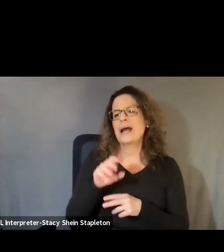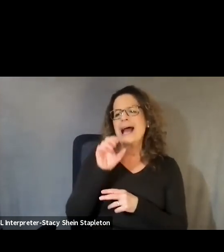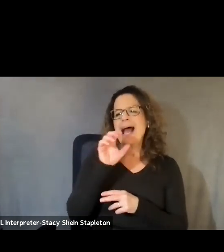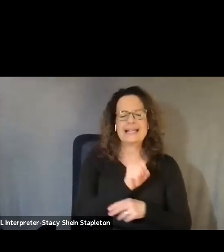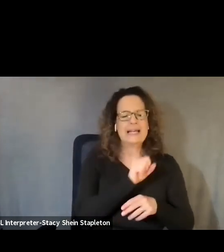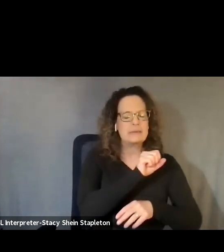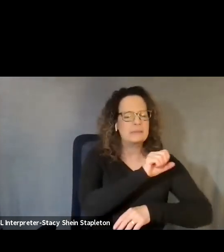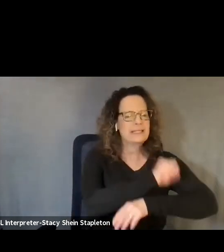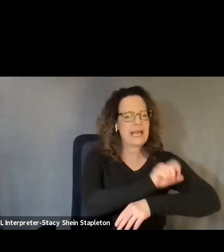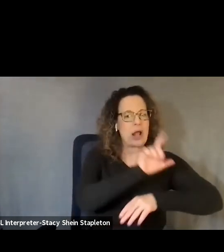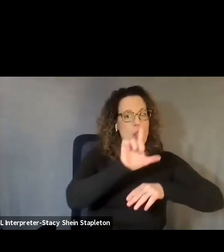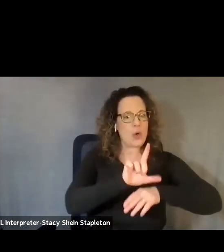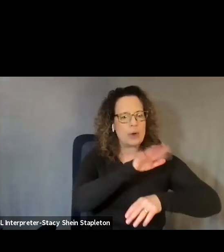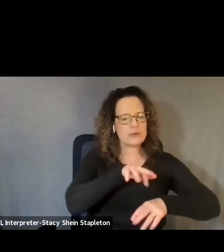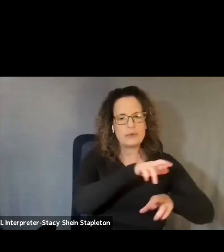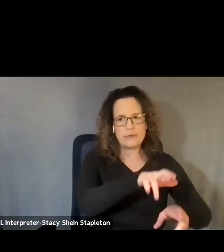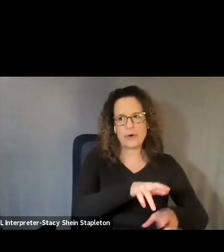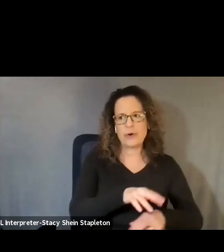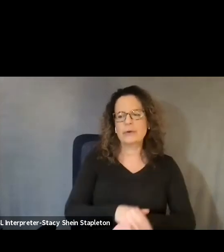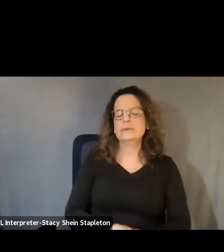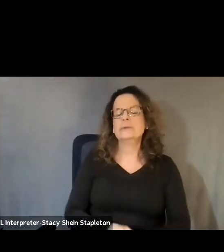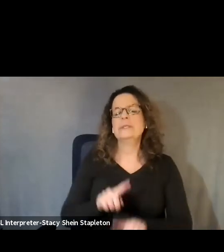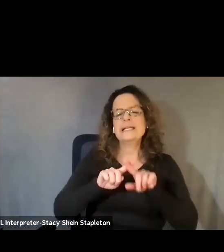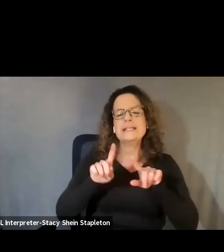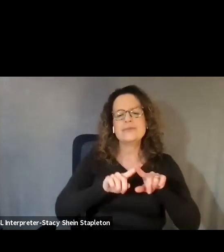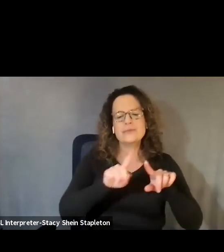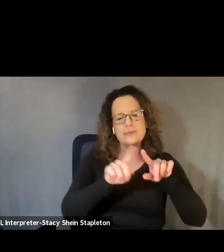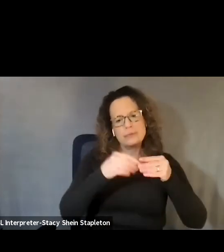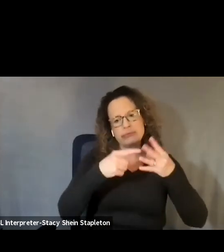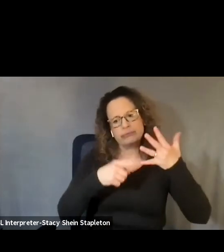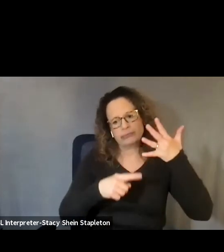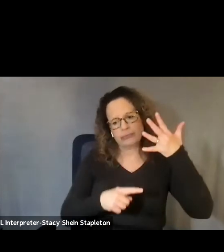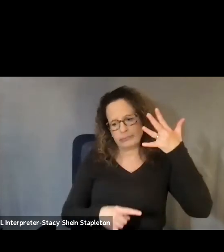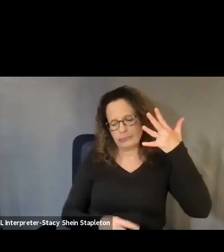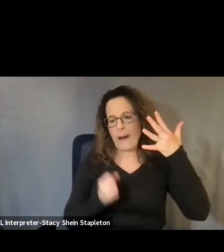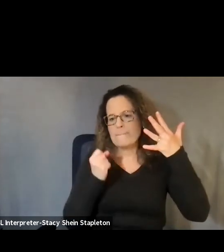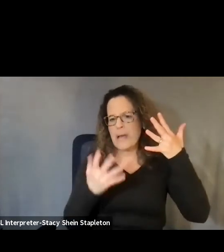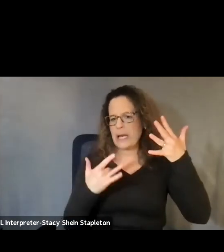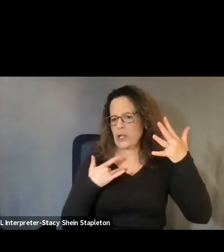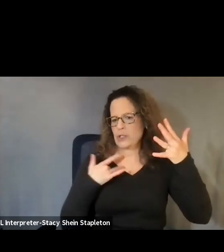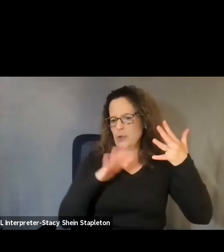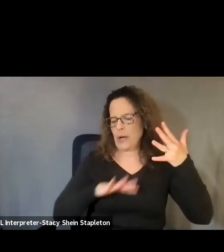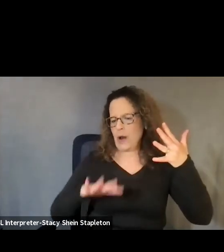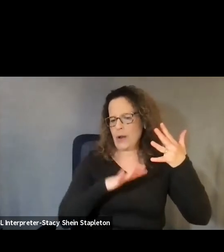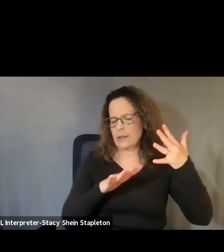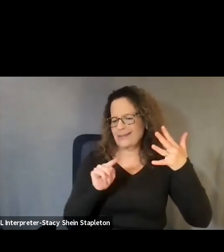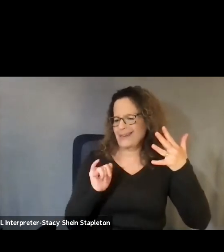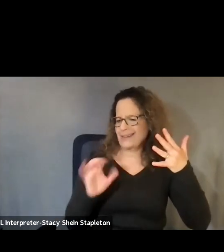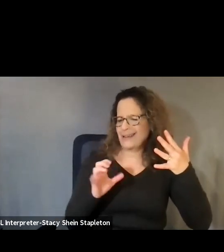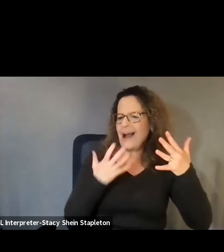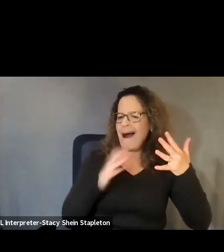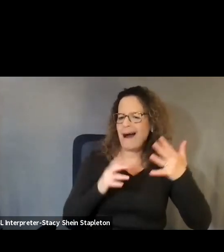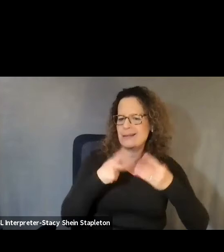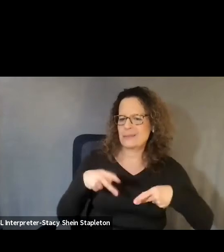River, in the Lake Superior Basin in Duluth. The list goes on, but we have many toxic hotspots around the Great Lakes.